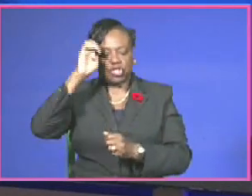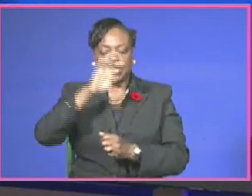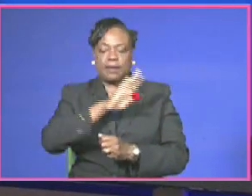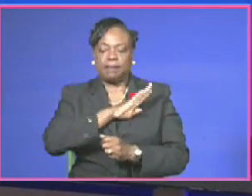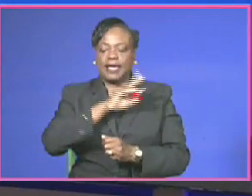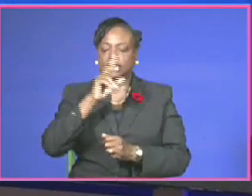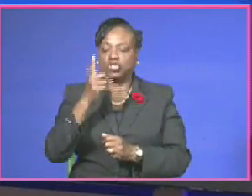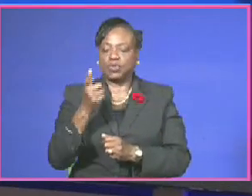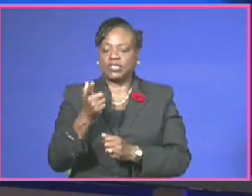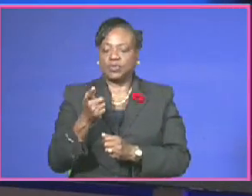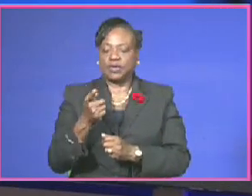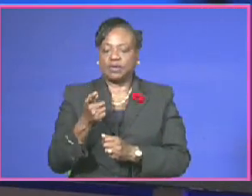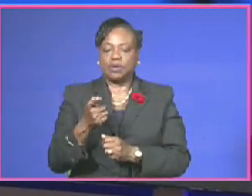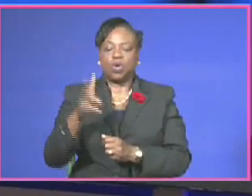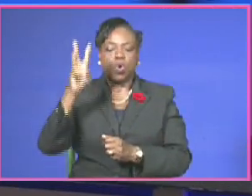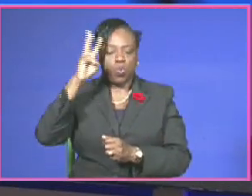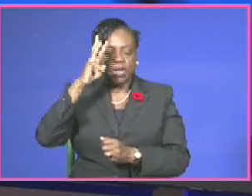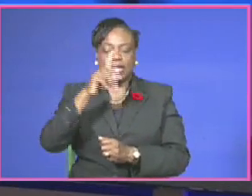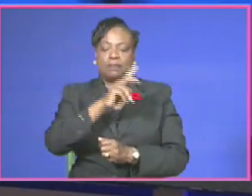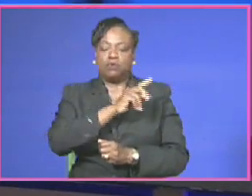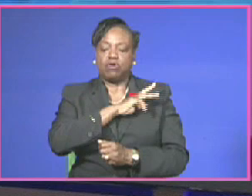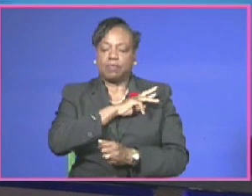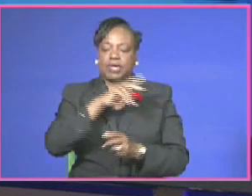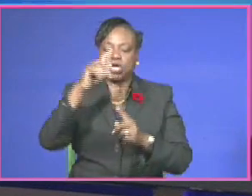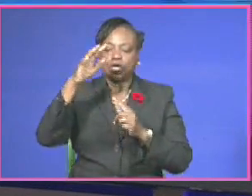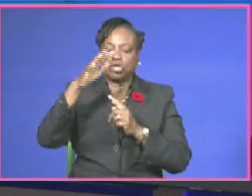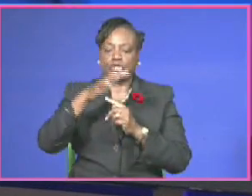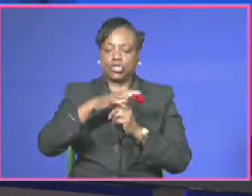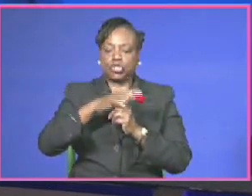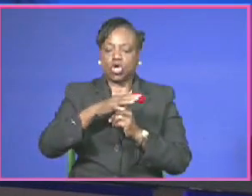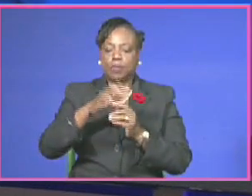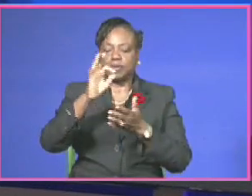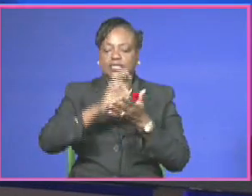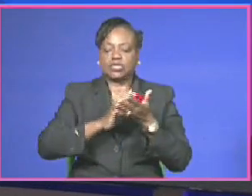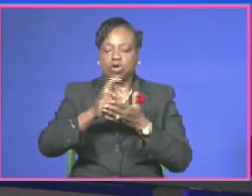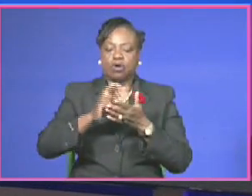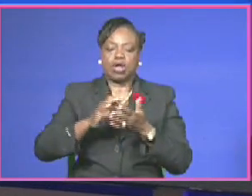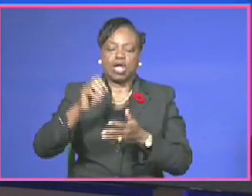21. William Rigby was the top scorer with 29 points and